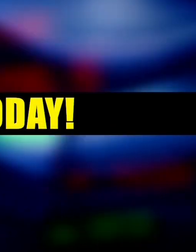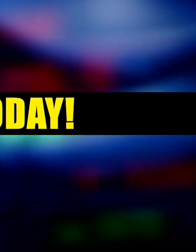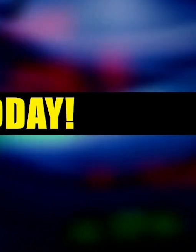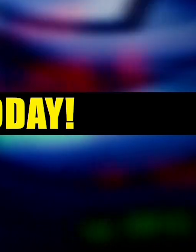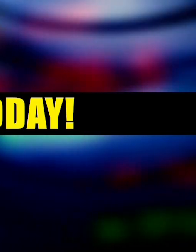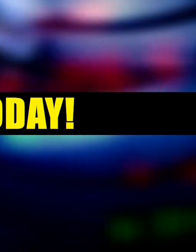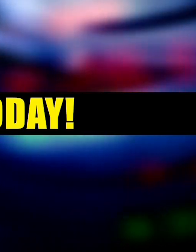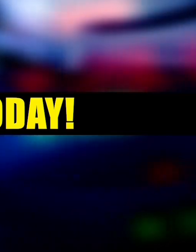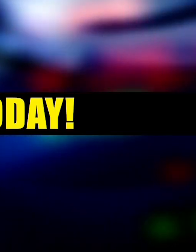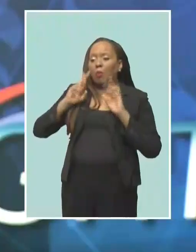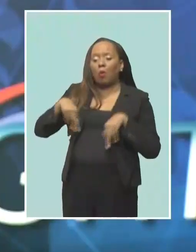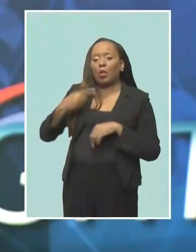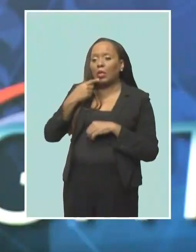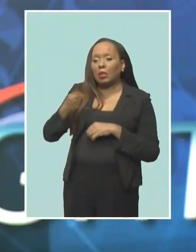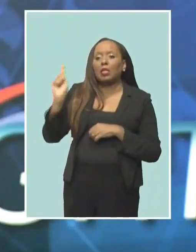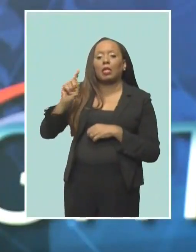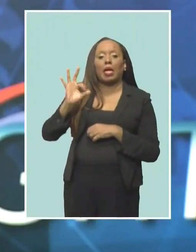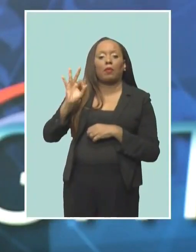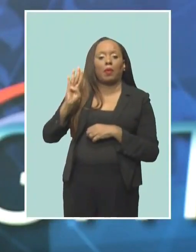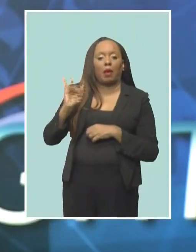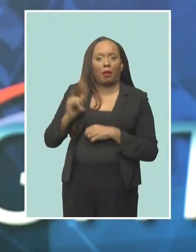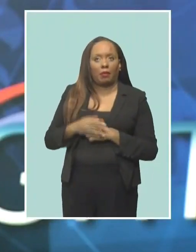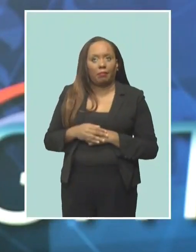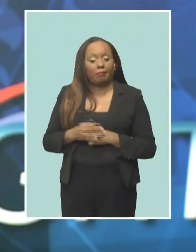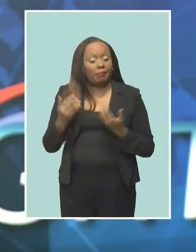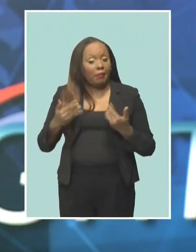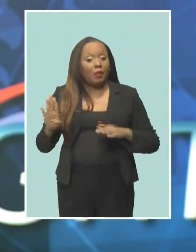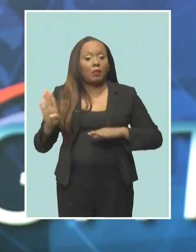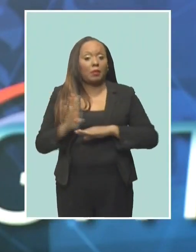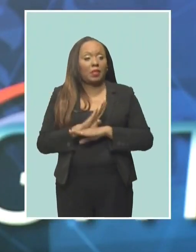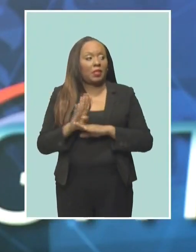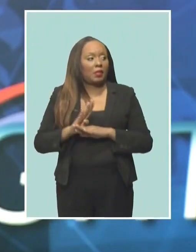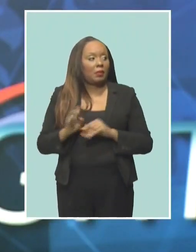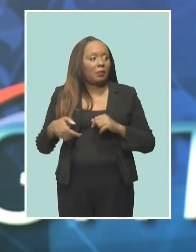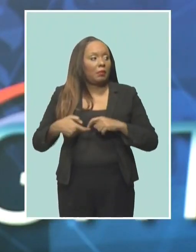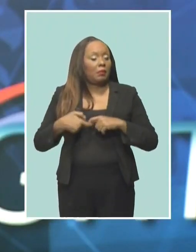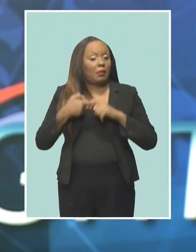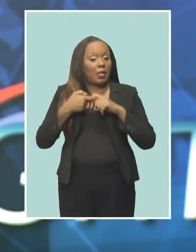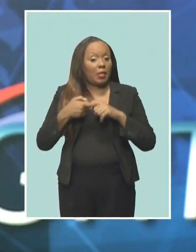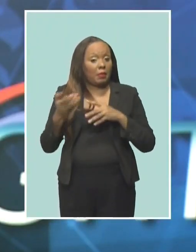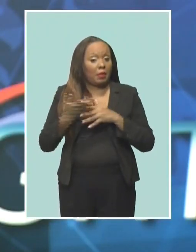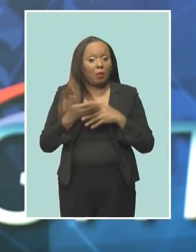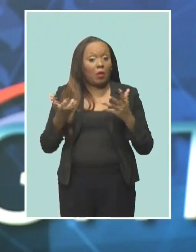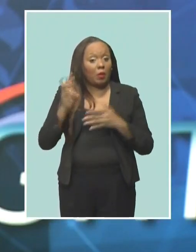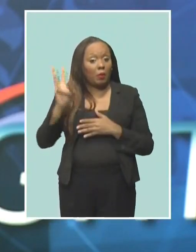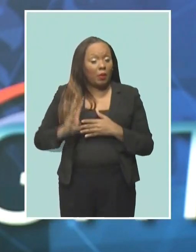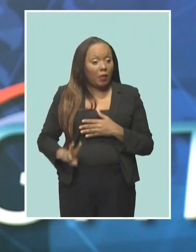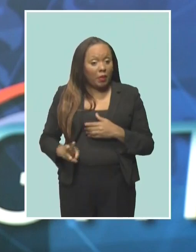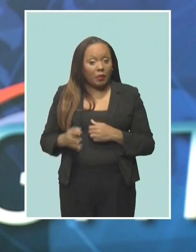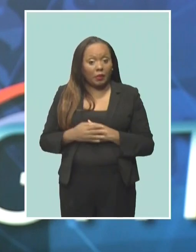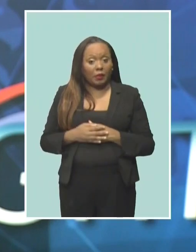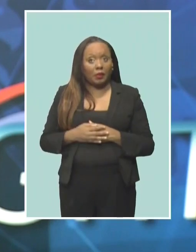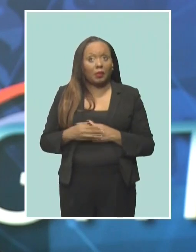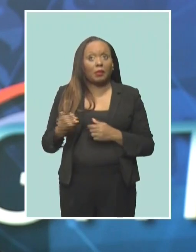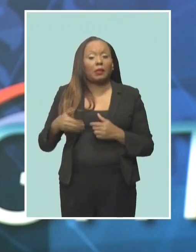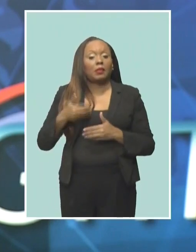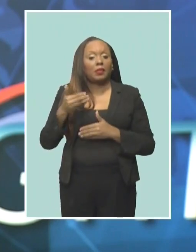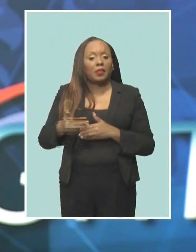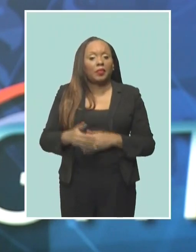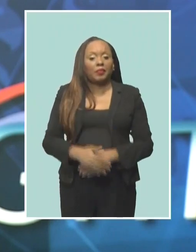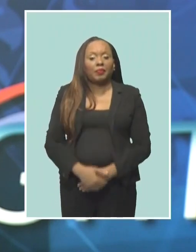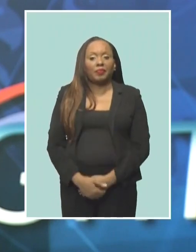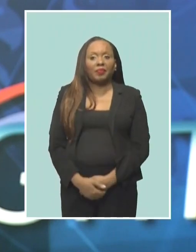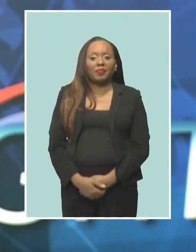market. And that's tonight's business report. We'll take a break here. Don't you want to know what the weather holds? We'll tell you after the